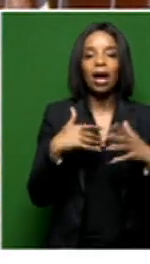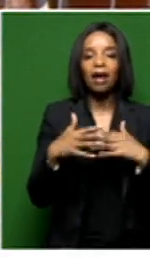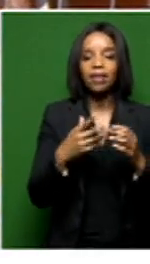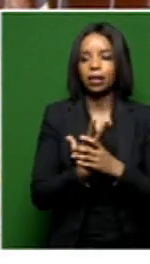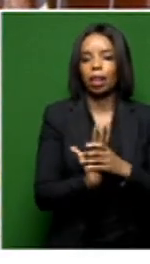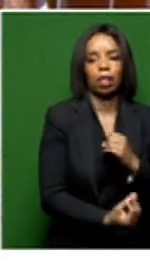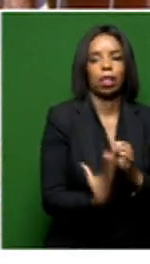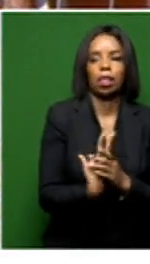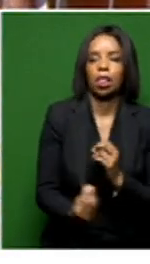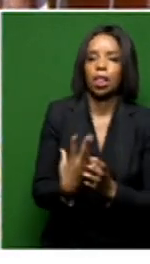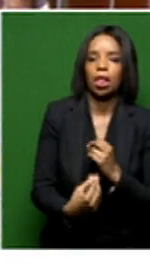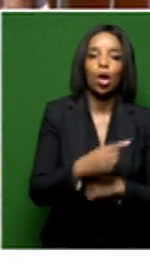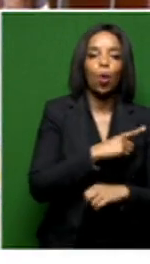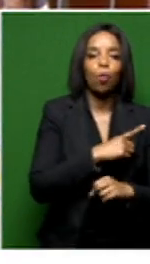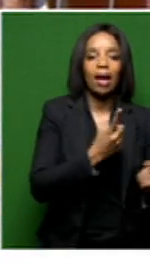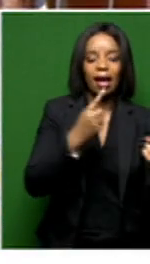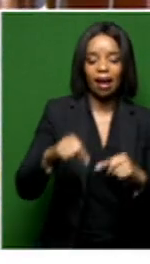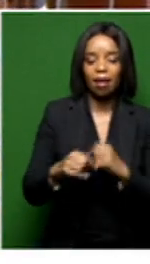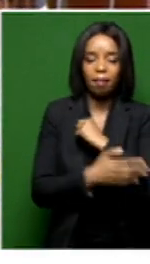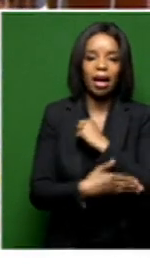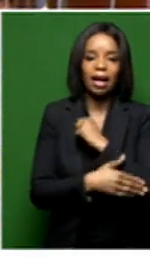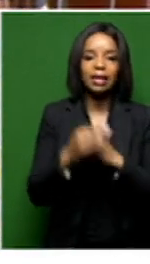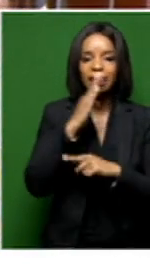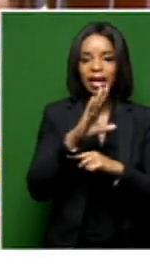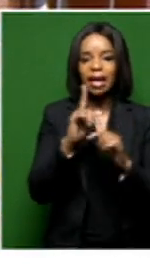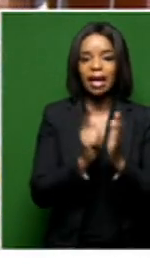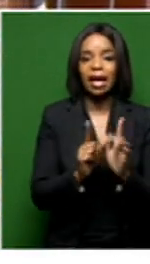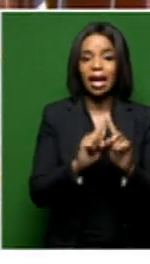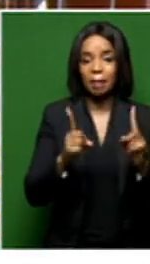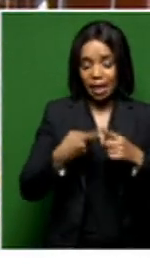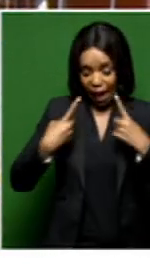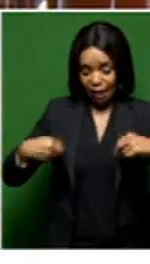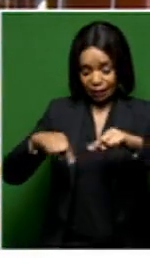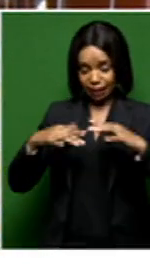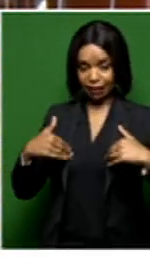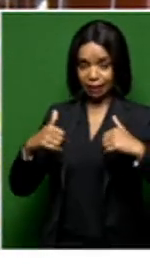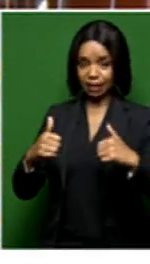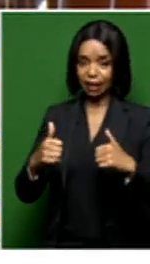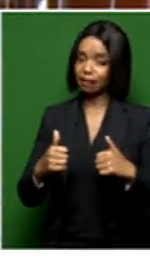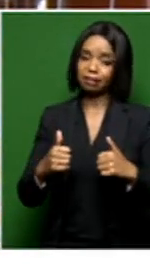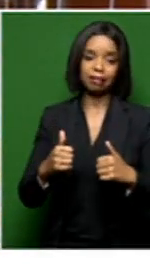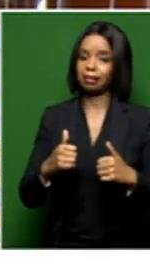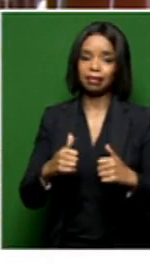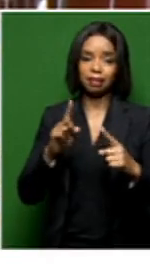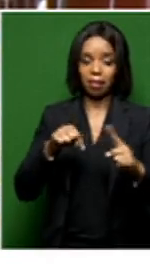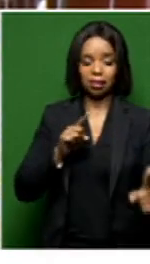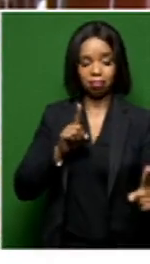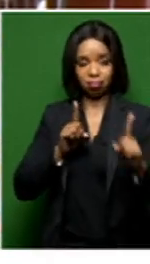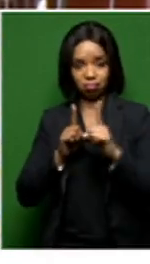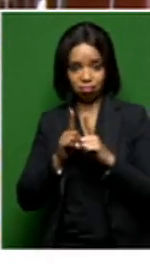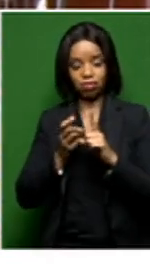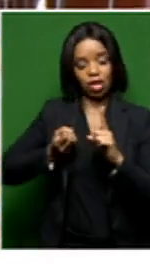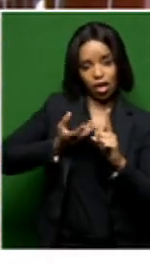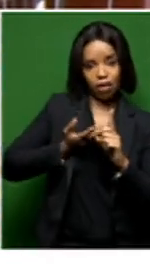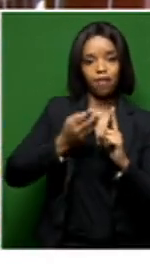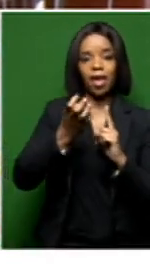can't run away from us. We have got to trace them and be able to give them ARV. So most of the farmers,